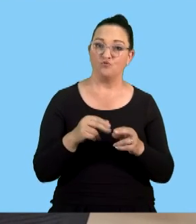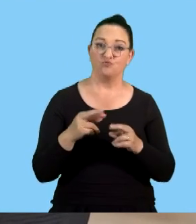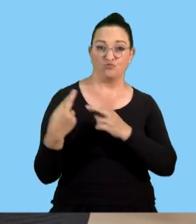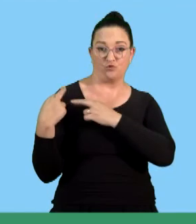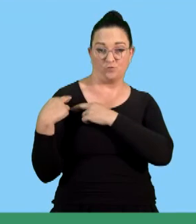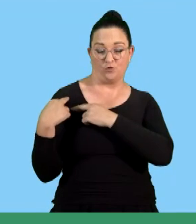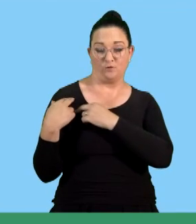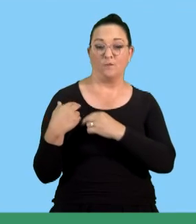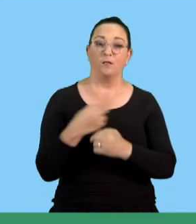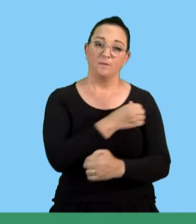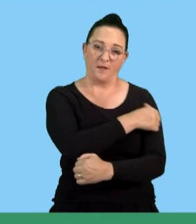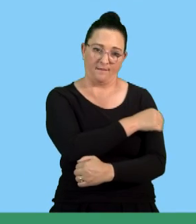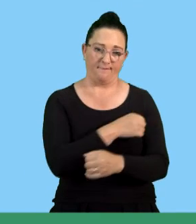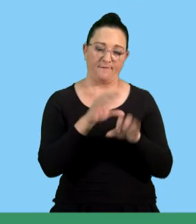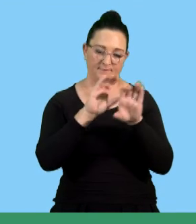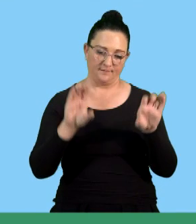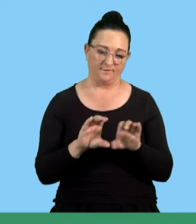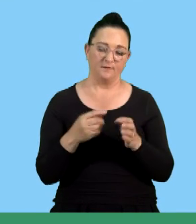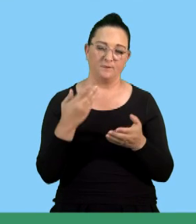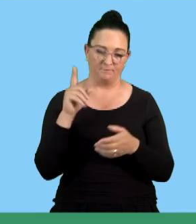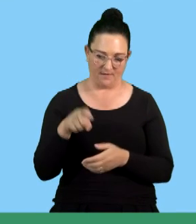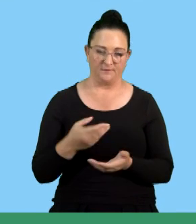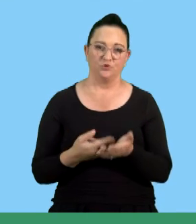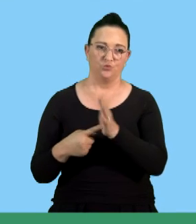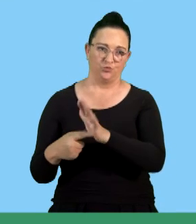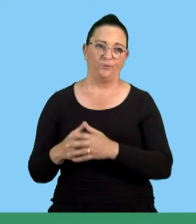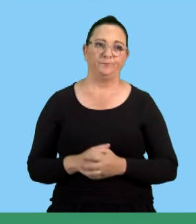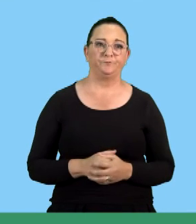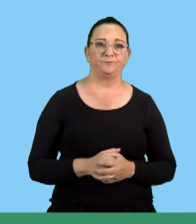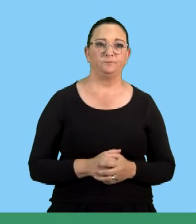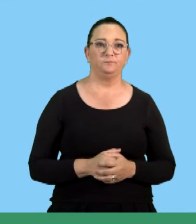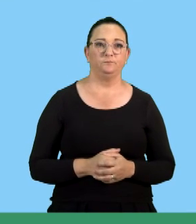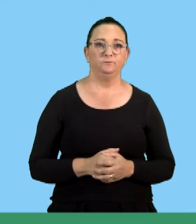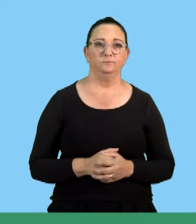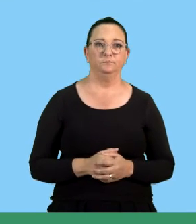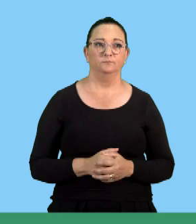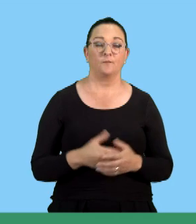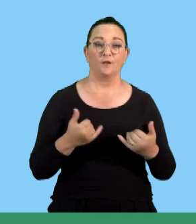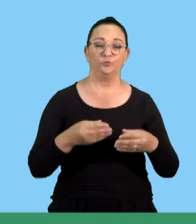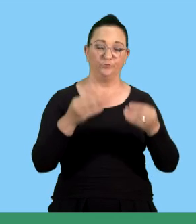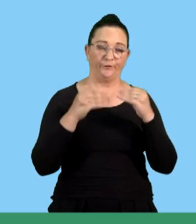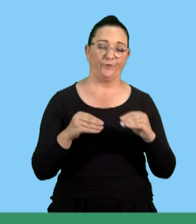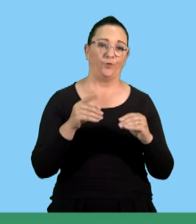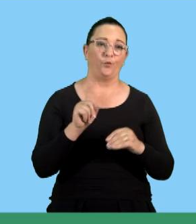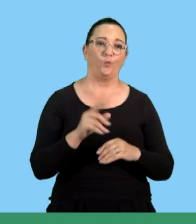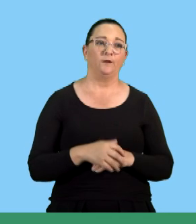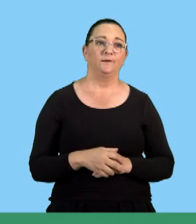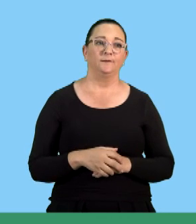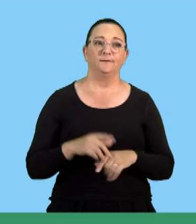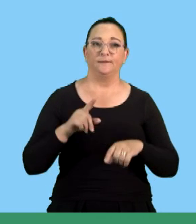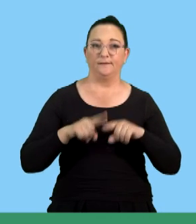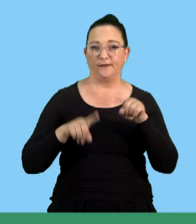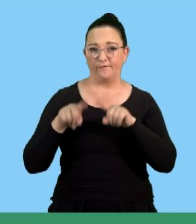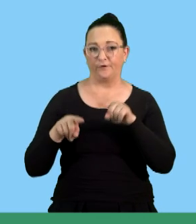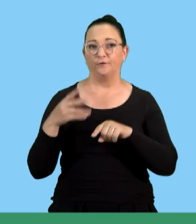is the first type of leave. This is the second type of leave. Right, to move on, explain the different types of leave. We saw